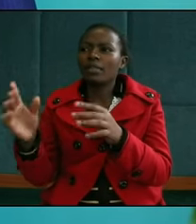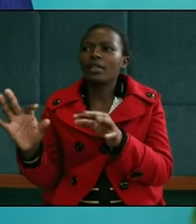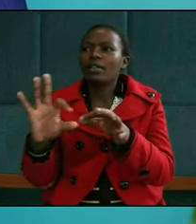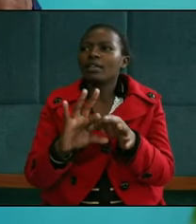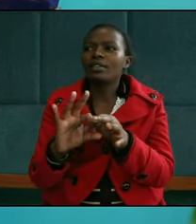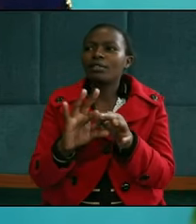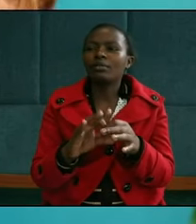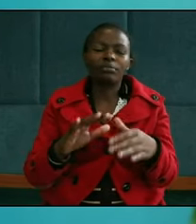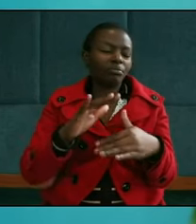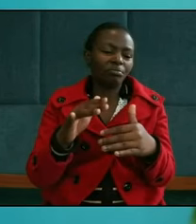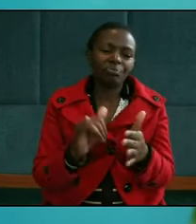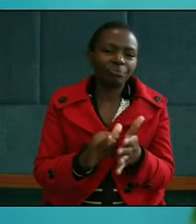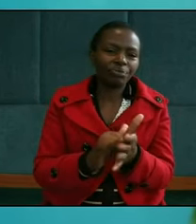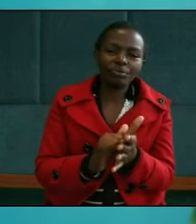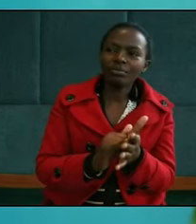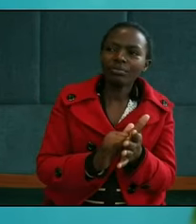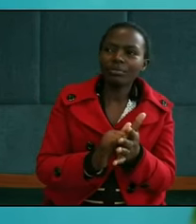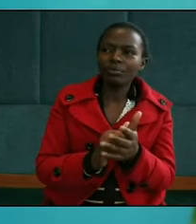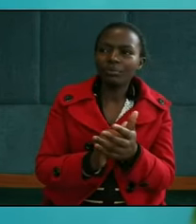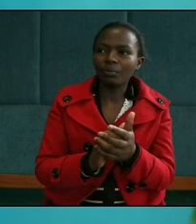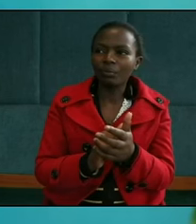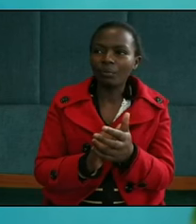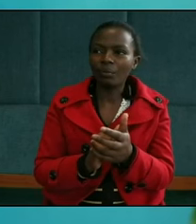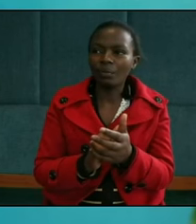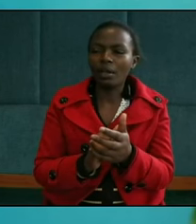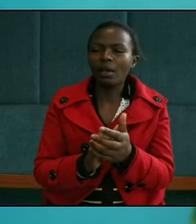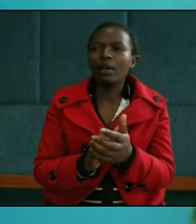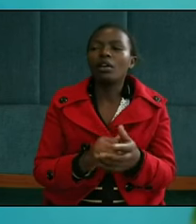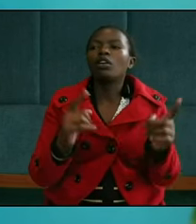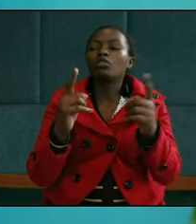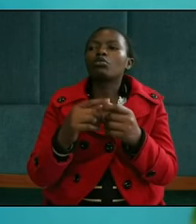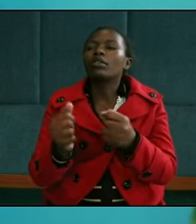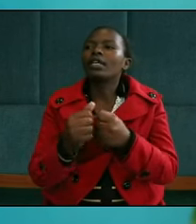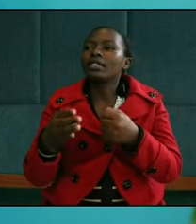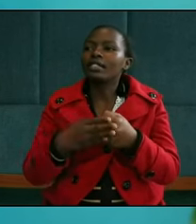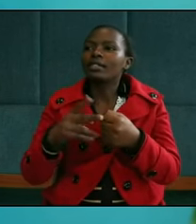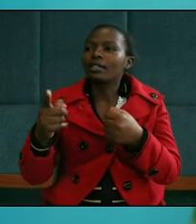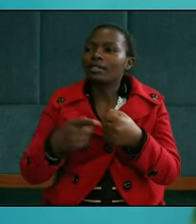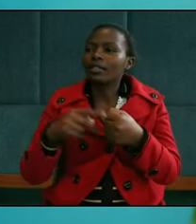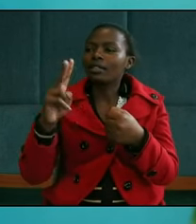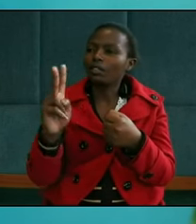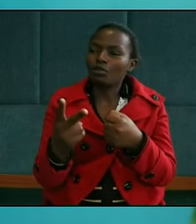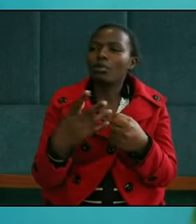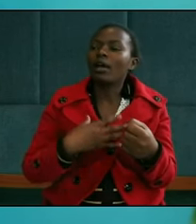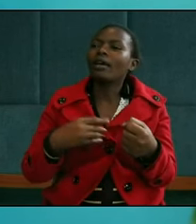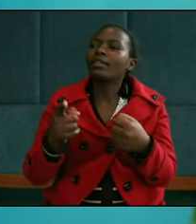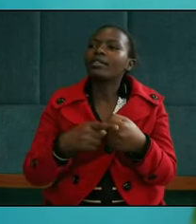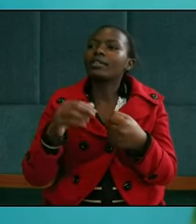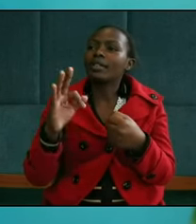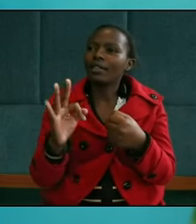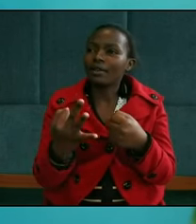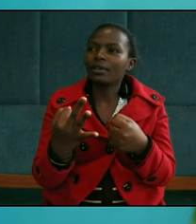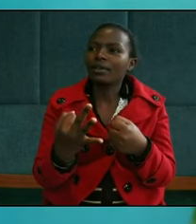were conducted at Vanga Road from 1957 to 1962. And then in 1963, the Voice